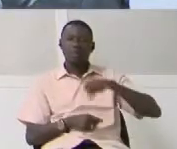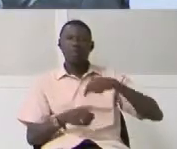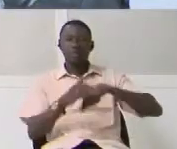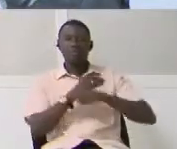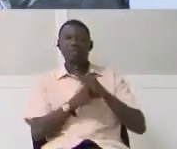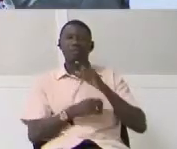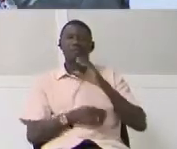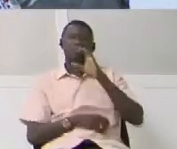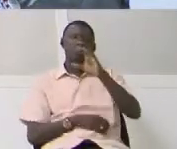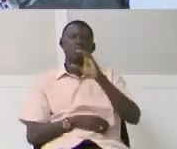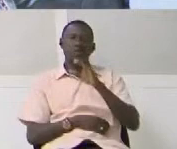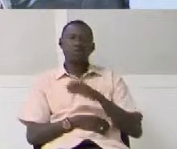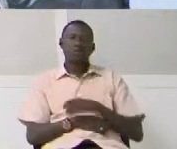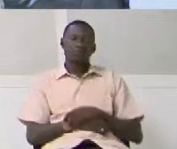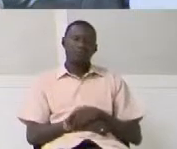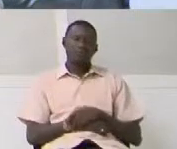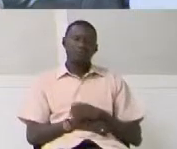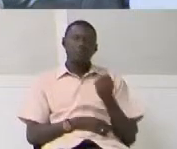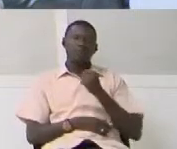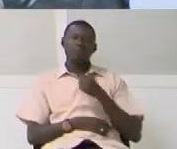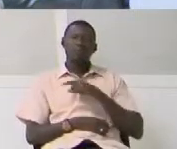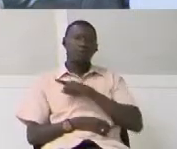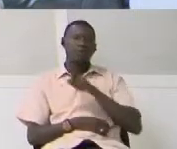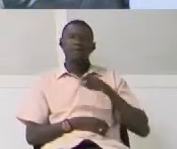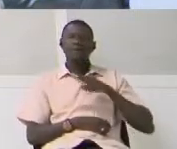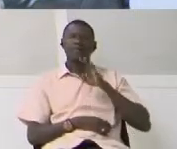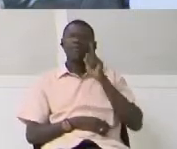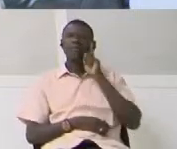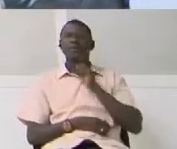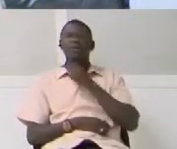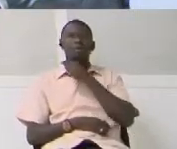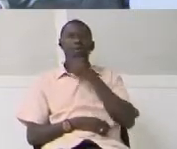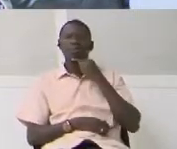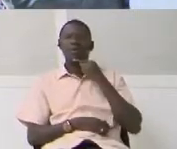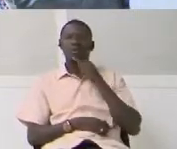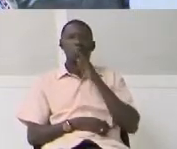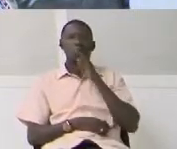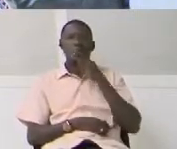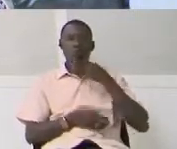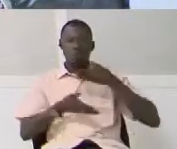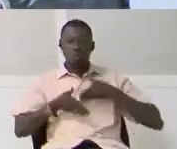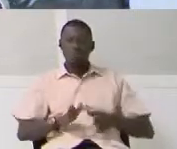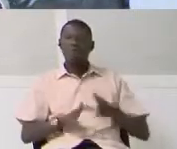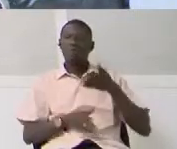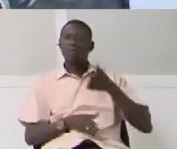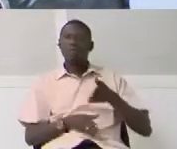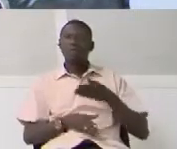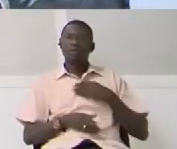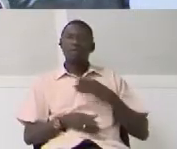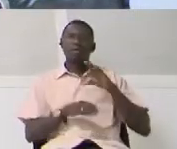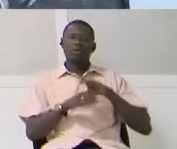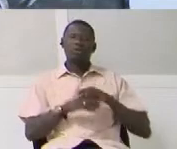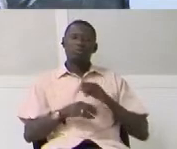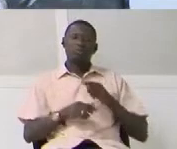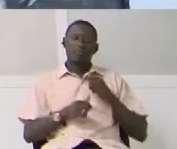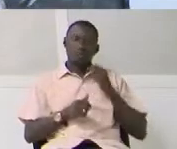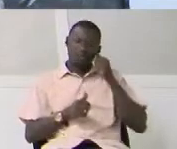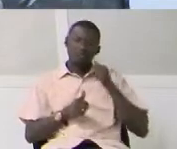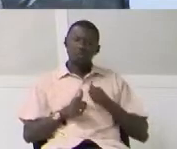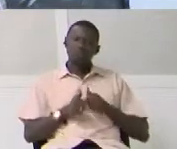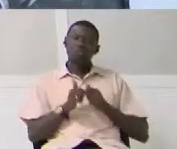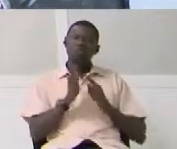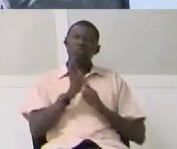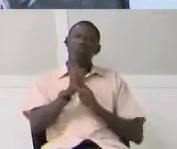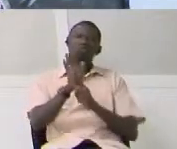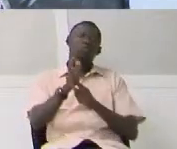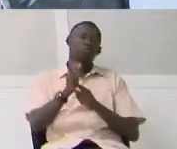country because suma waji ni ma djël because my parents dañ ma jaaral ci yoon xamu def lu bobam